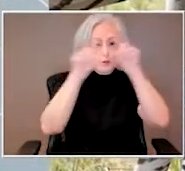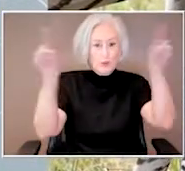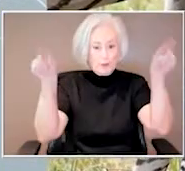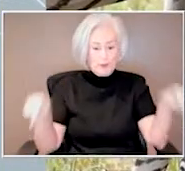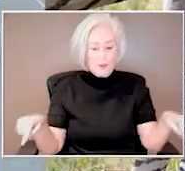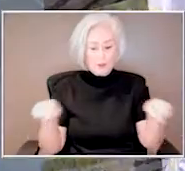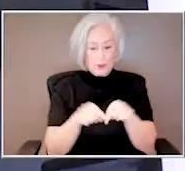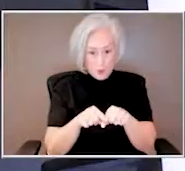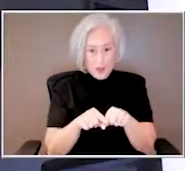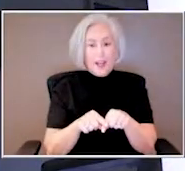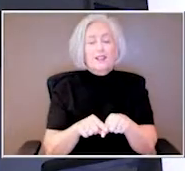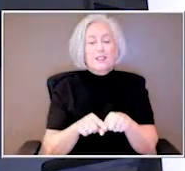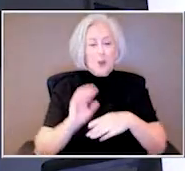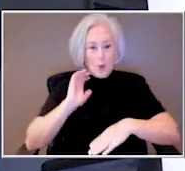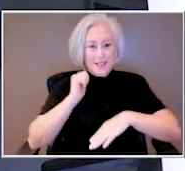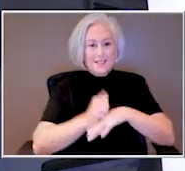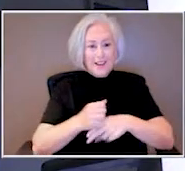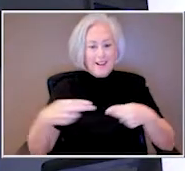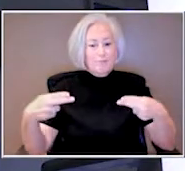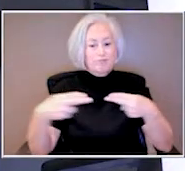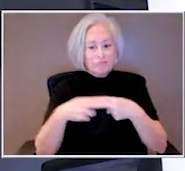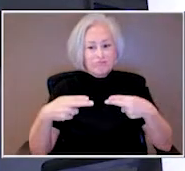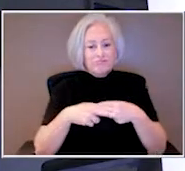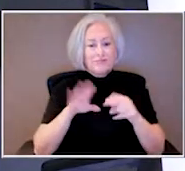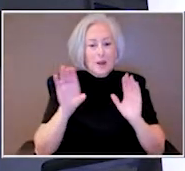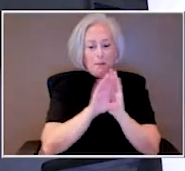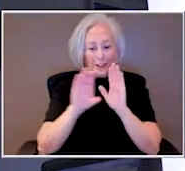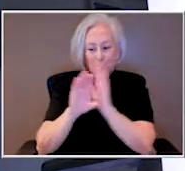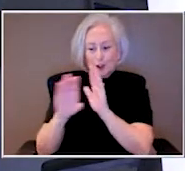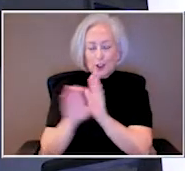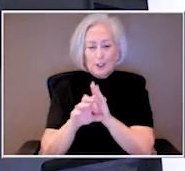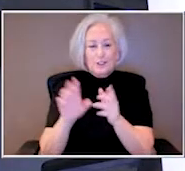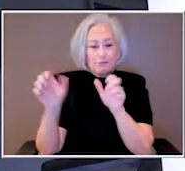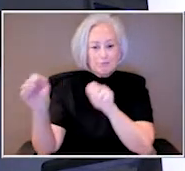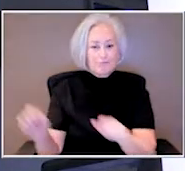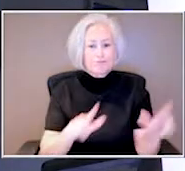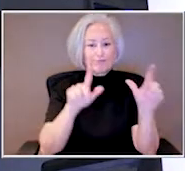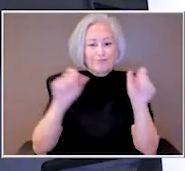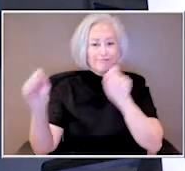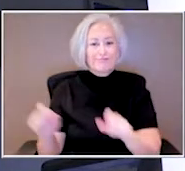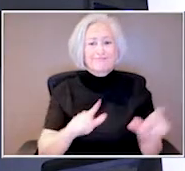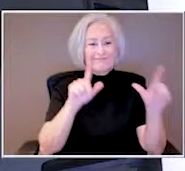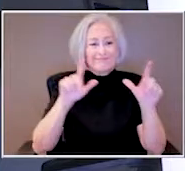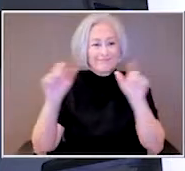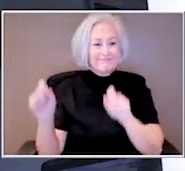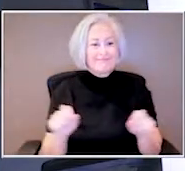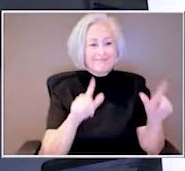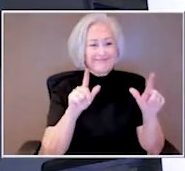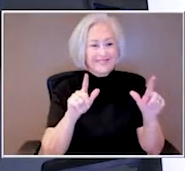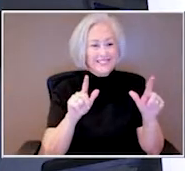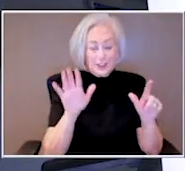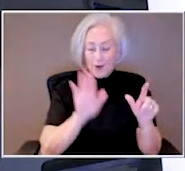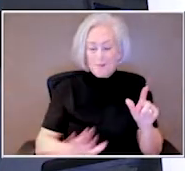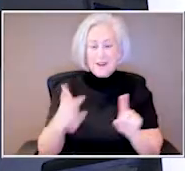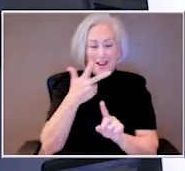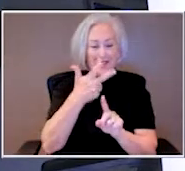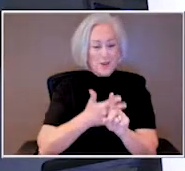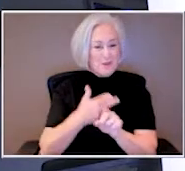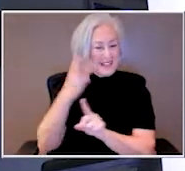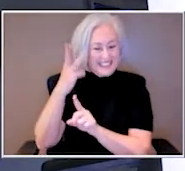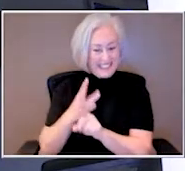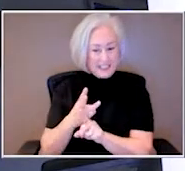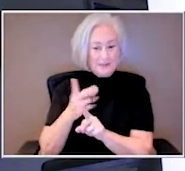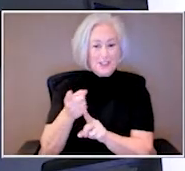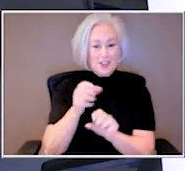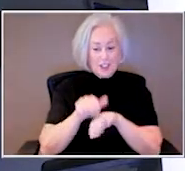that set up, and yeah, every 3 or 6 months she calls or sends me an email and says, I've got new photos. Yeah. And so it's so